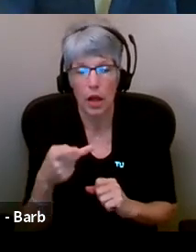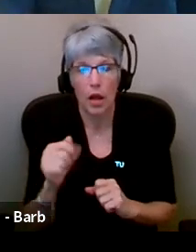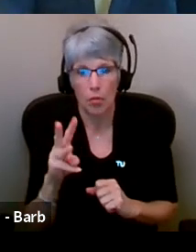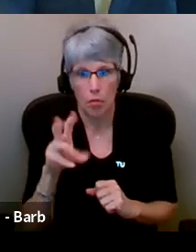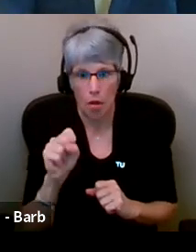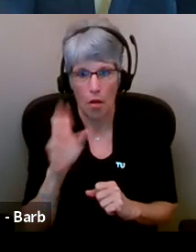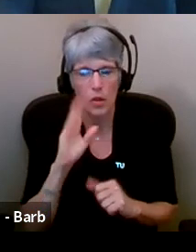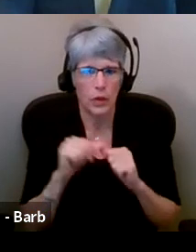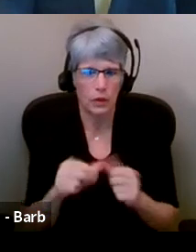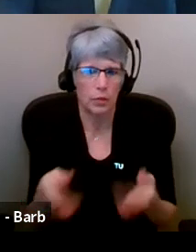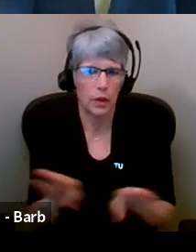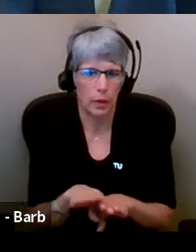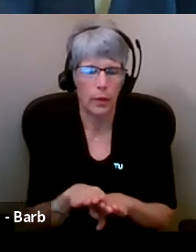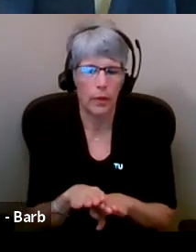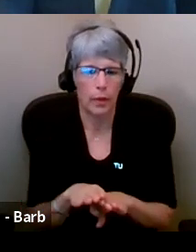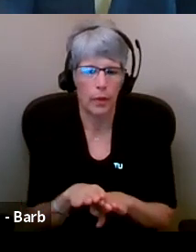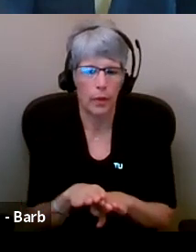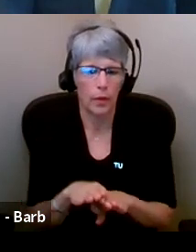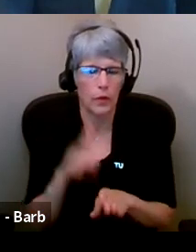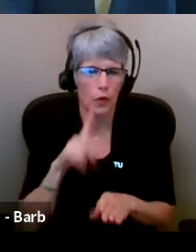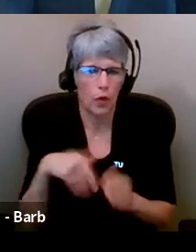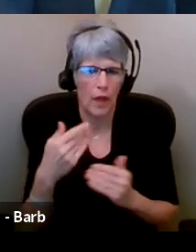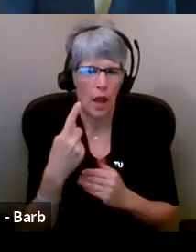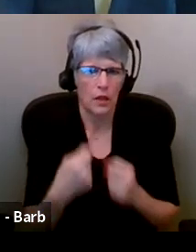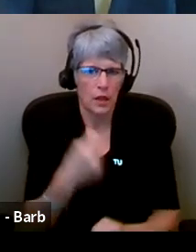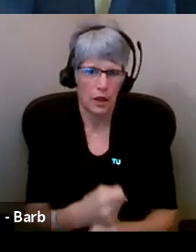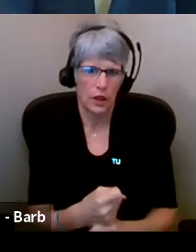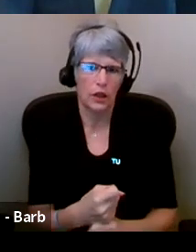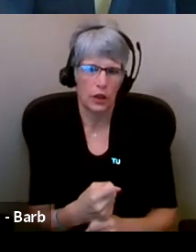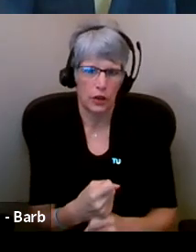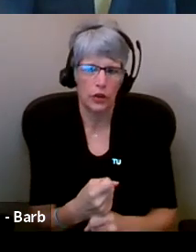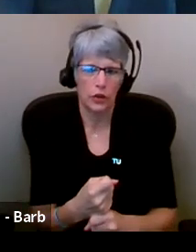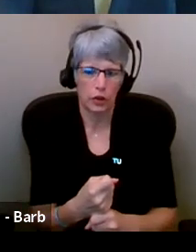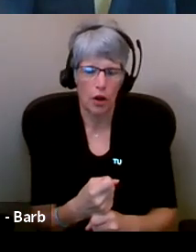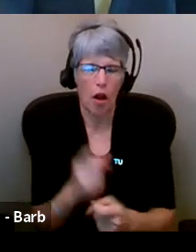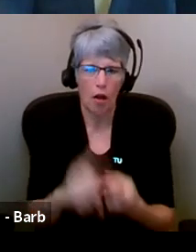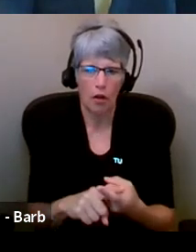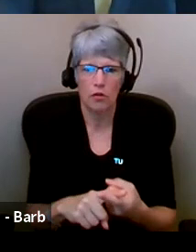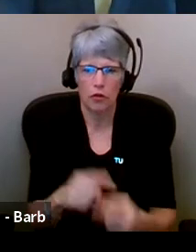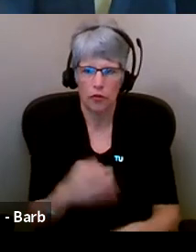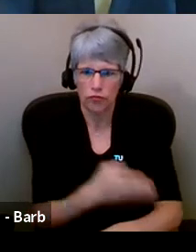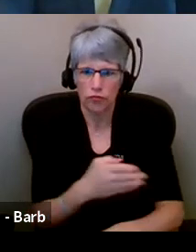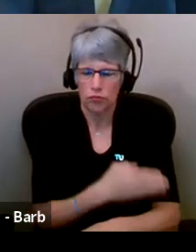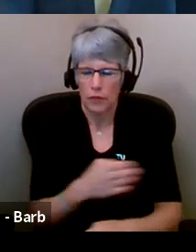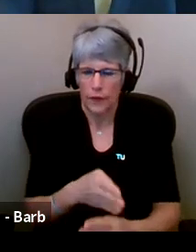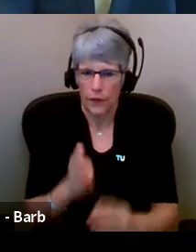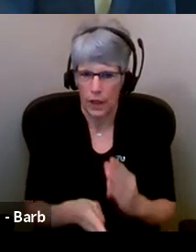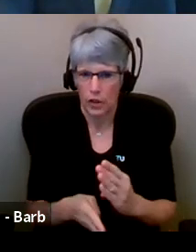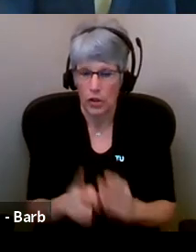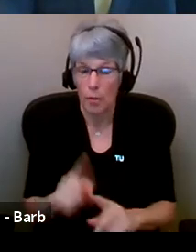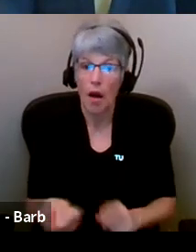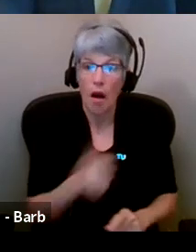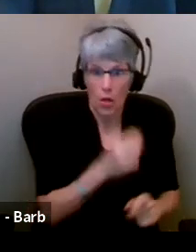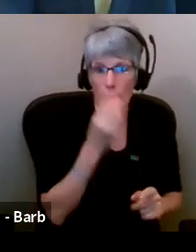closed throughout the next year so that that additional construction can be completed. Otherwise, all other food venues will be open.